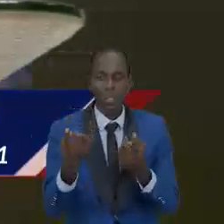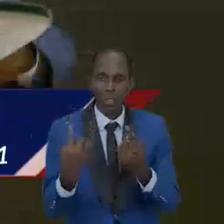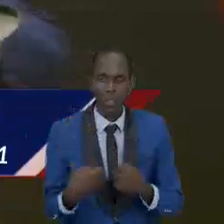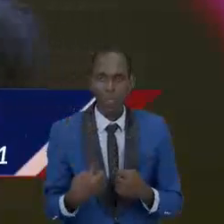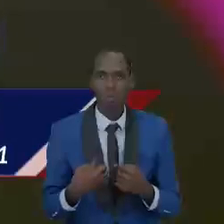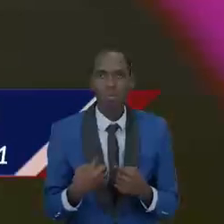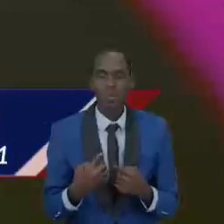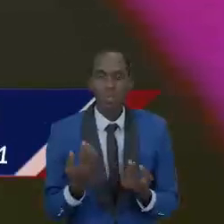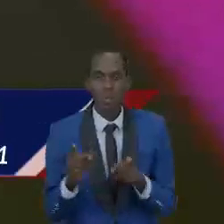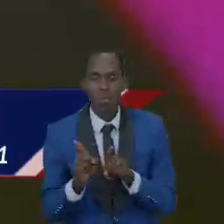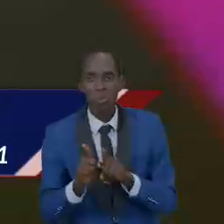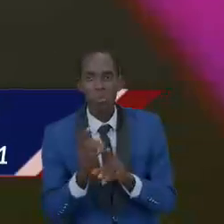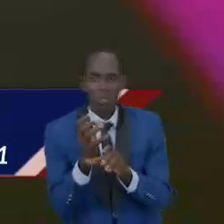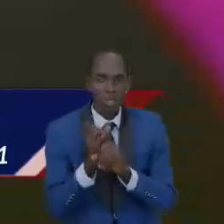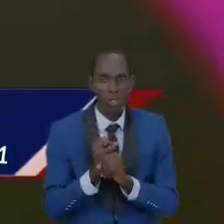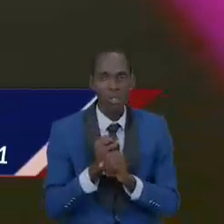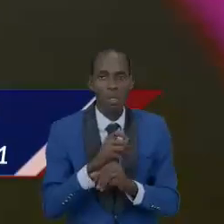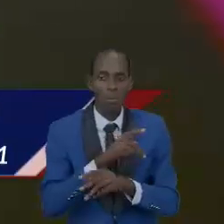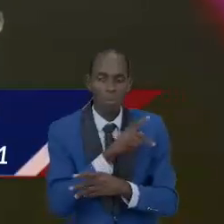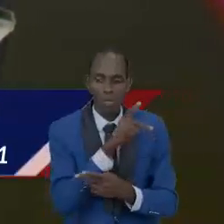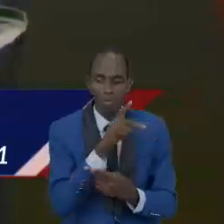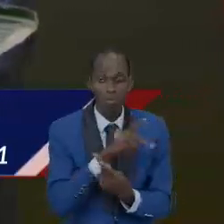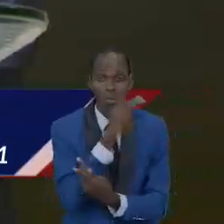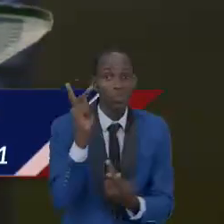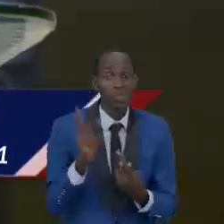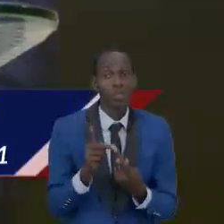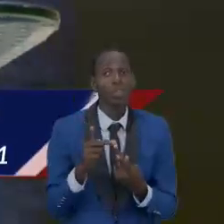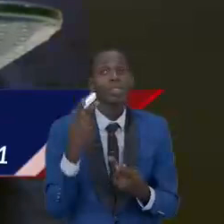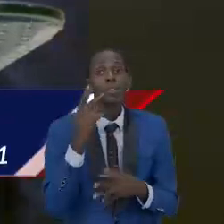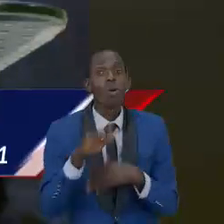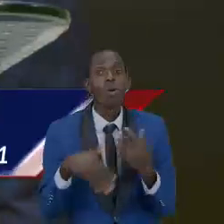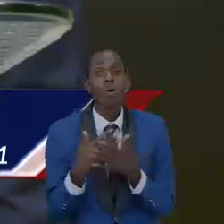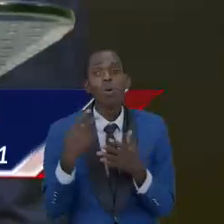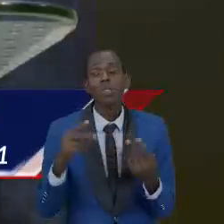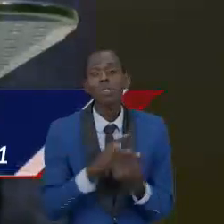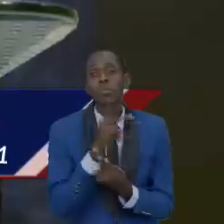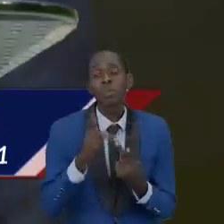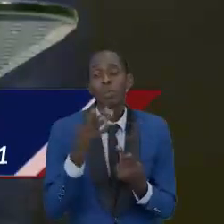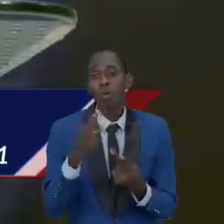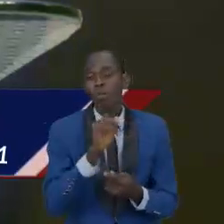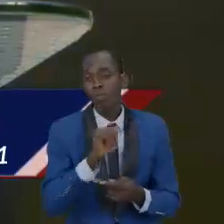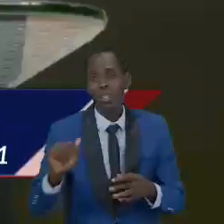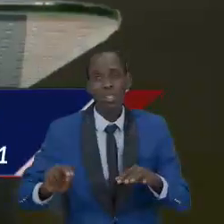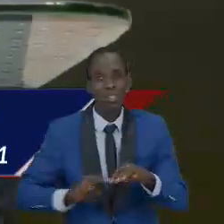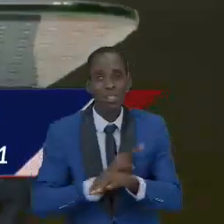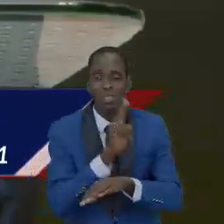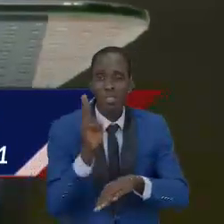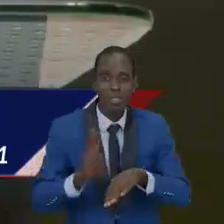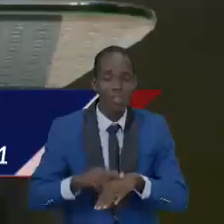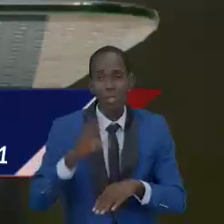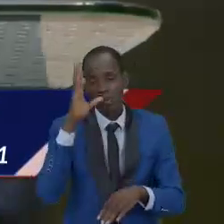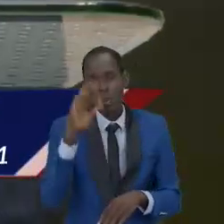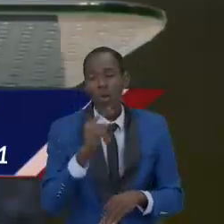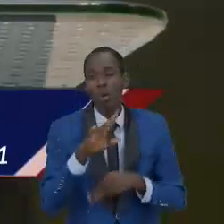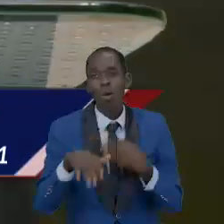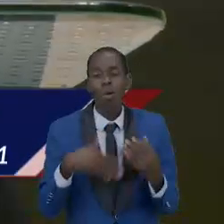perfection. But now he shows us all that perfection of the natural man, all that morality